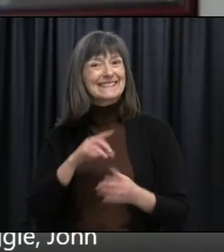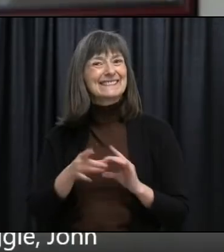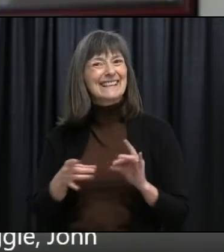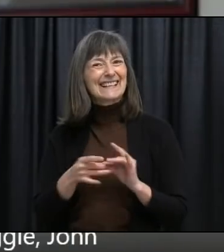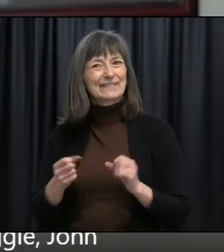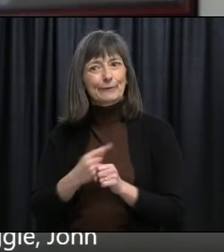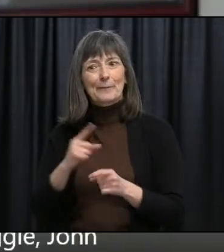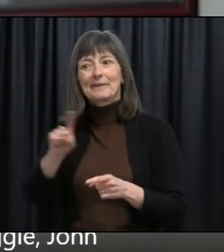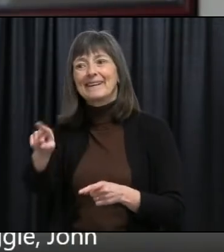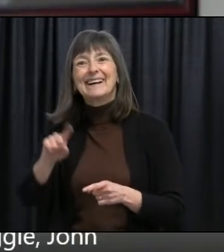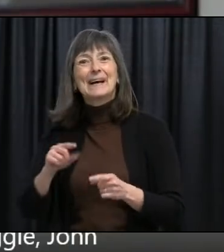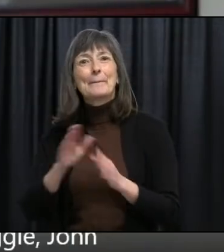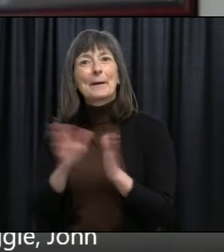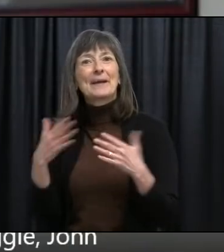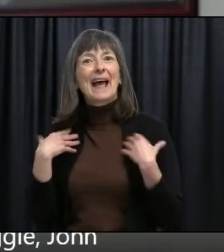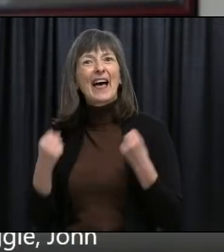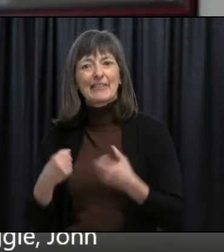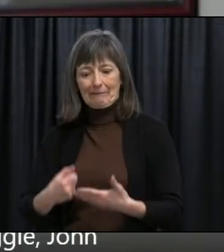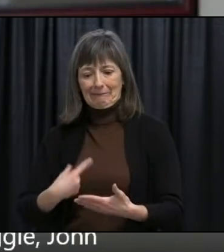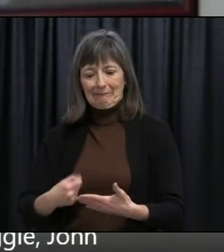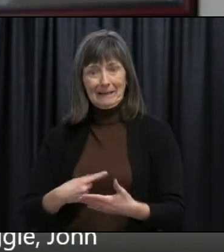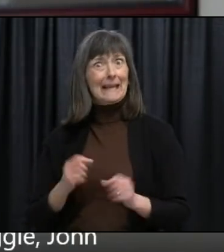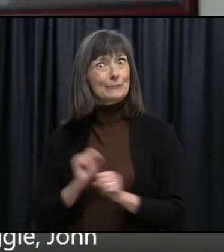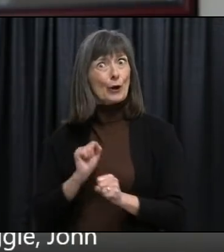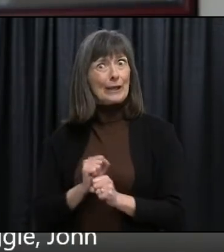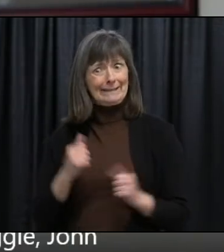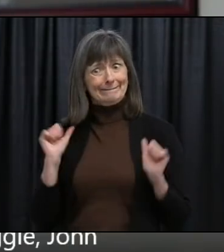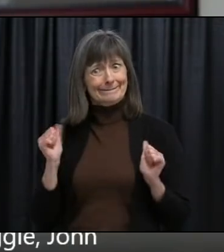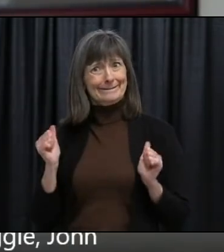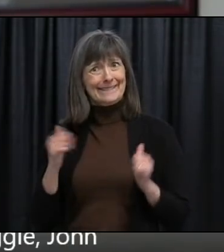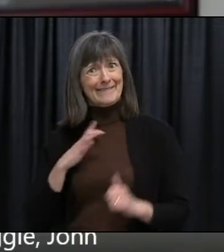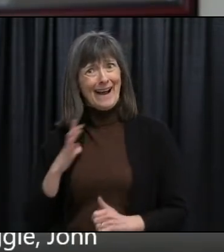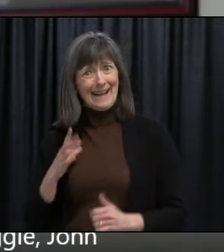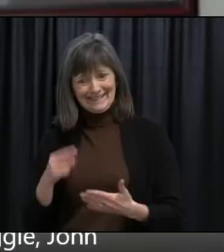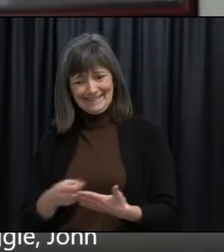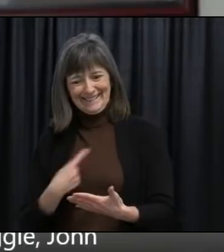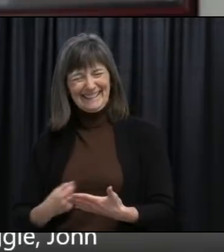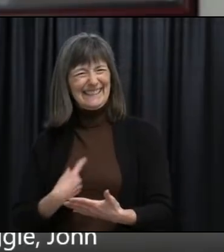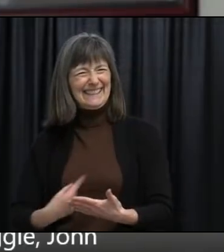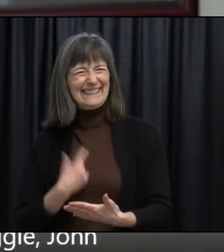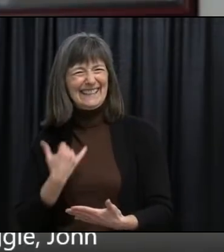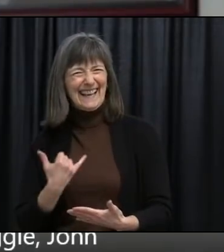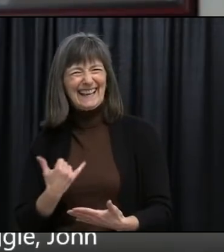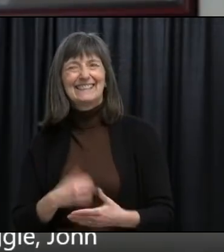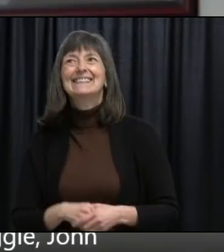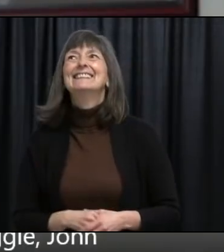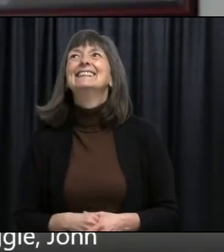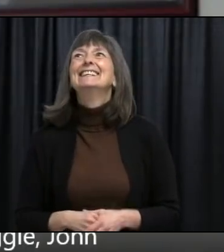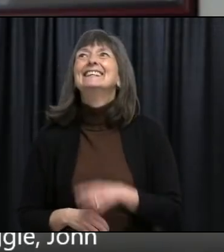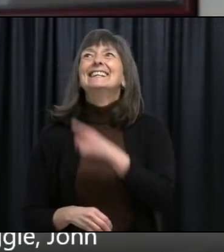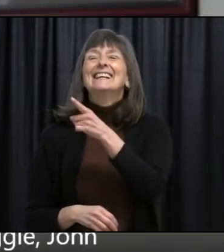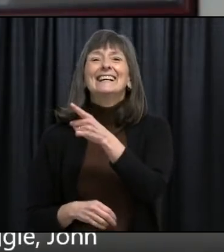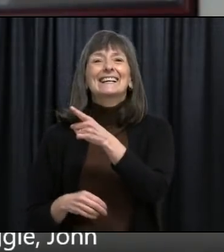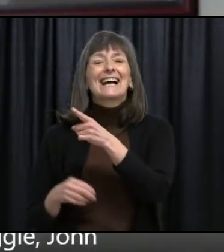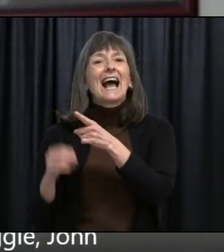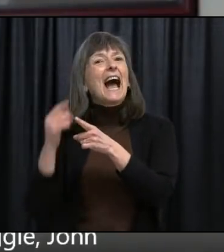may need to refresh his browser. So I'm glad you said that. It's very helpful. I must have hit it during the embargo period before the